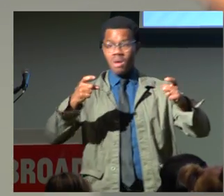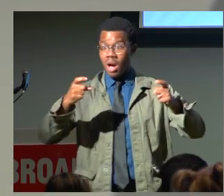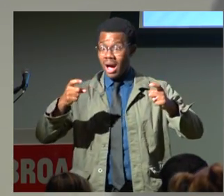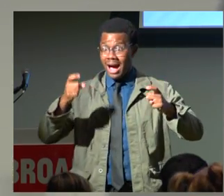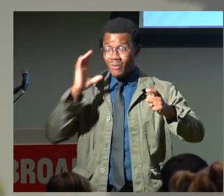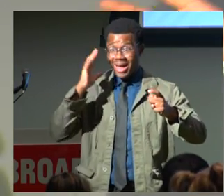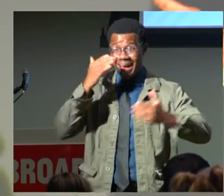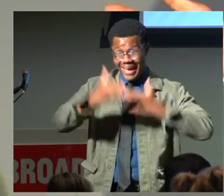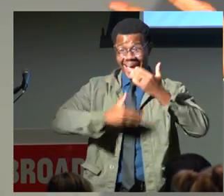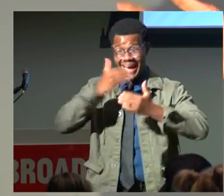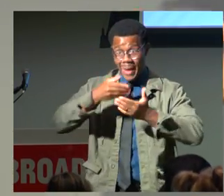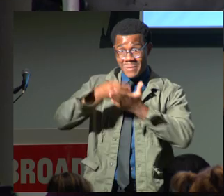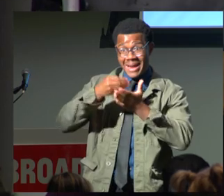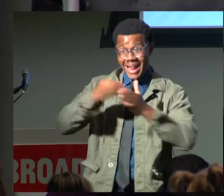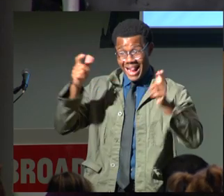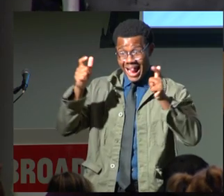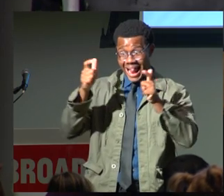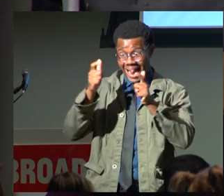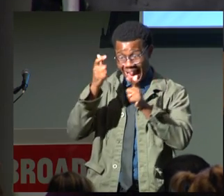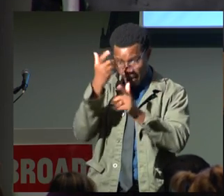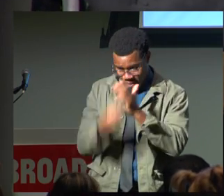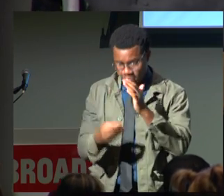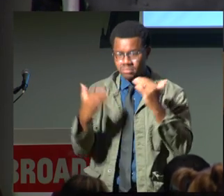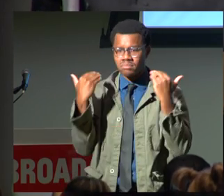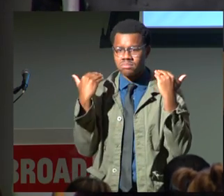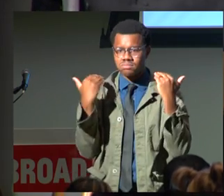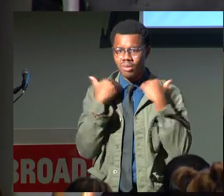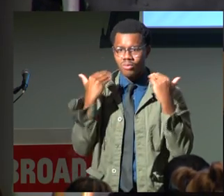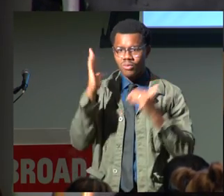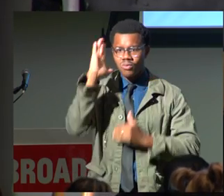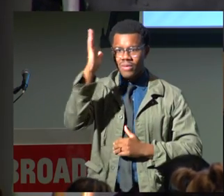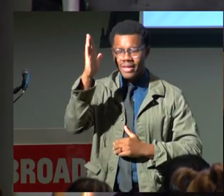fact. We would be broke. But that's what I mean, that